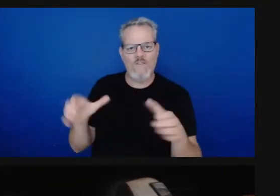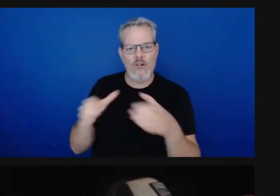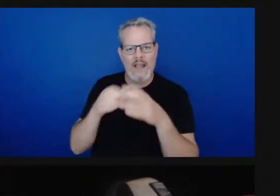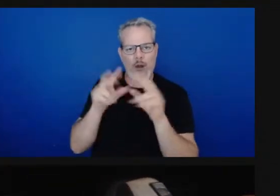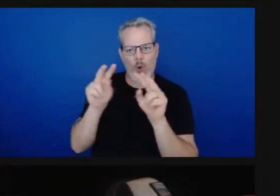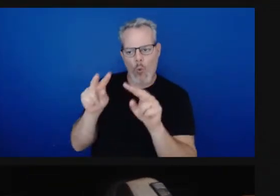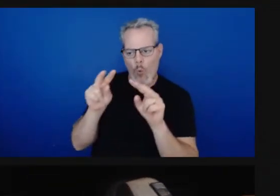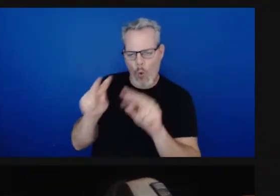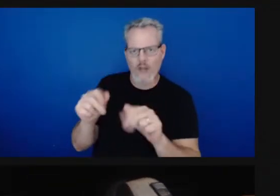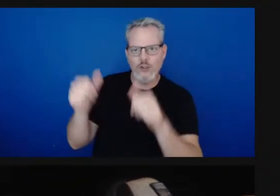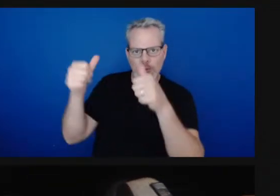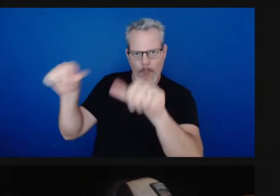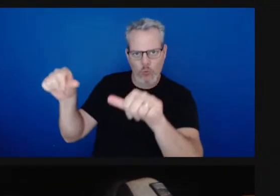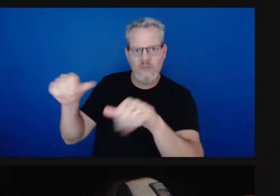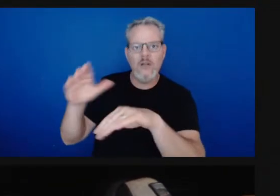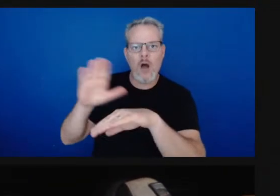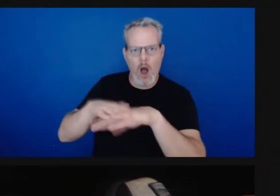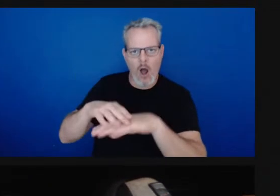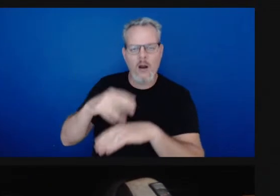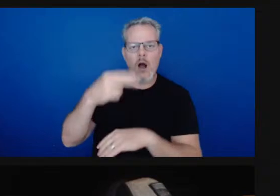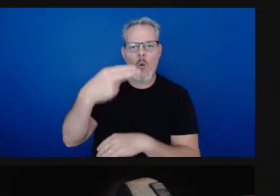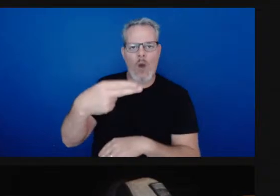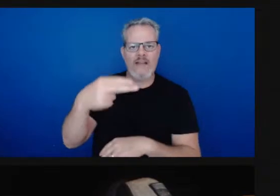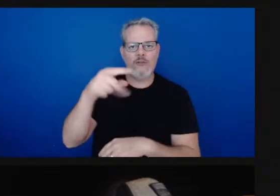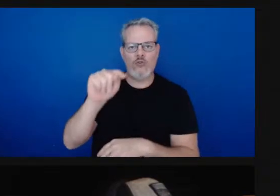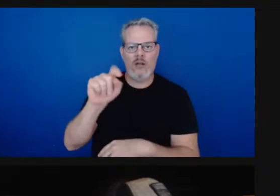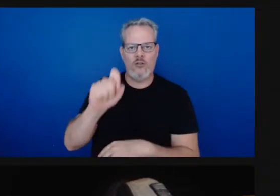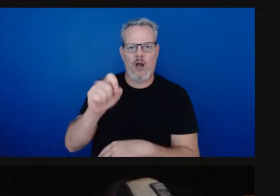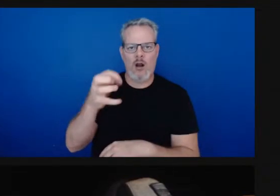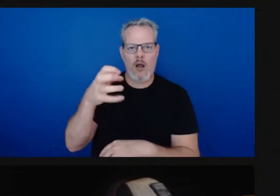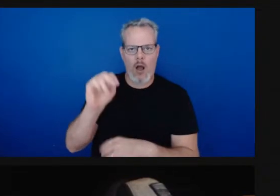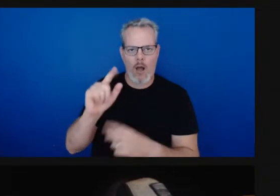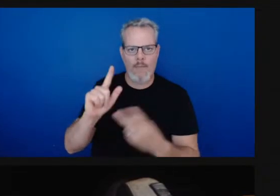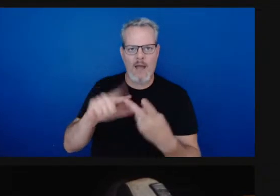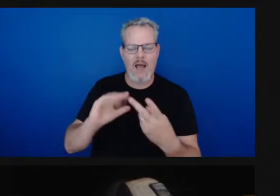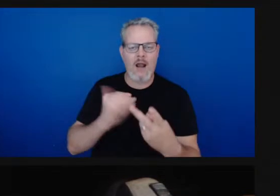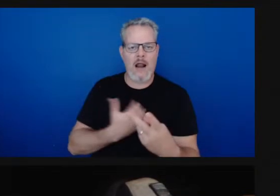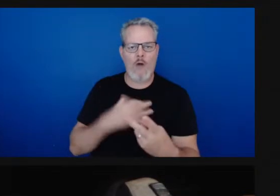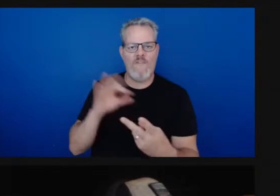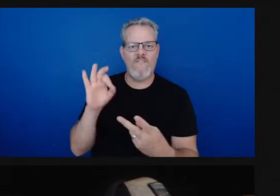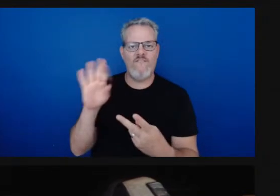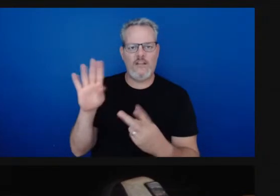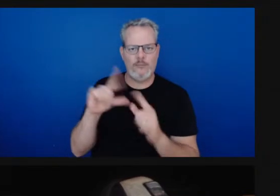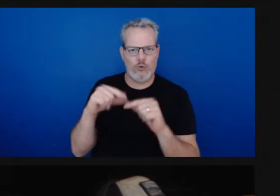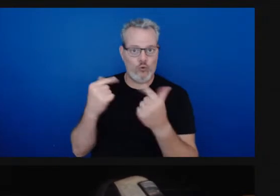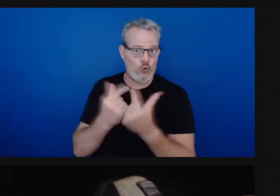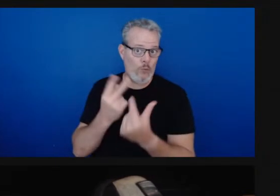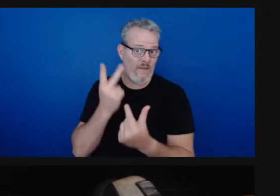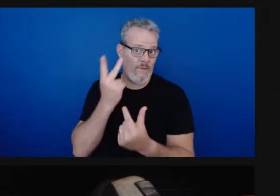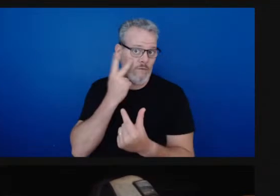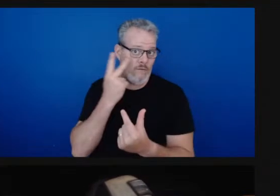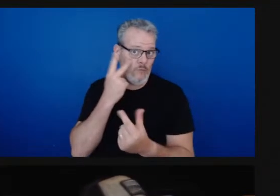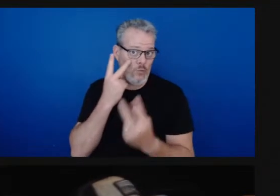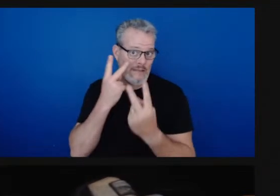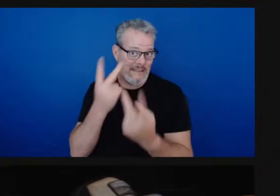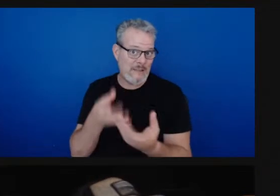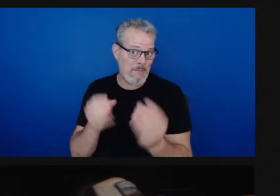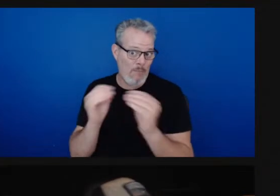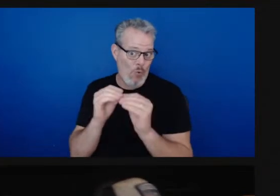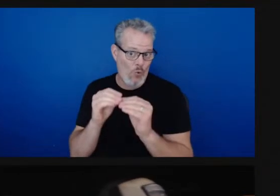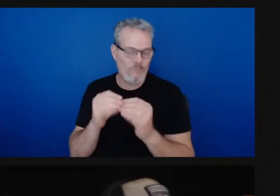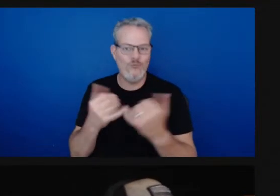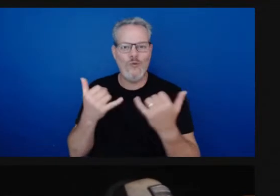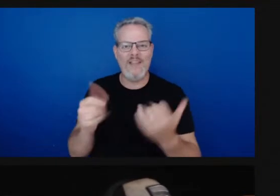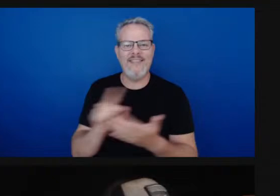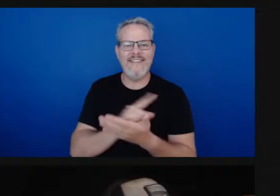on hawaiitracker.com and our Facebook group if you'd like to see it further. So that was this week's Volcano